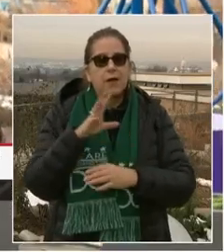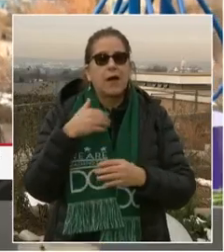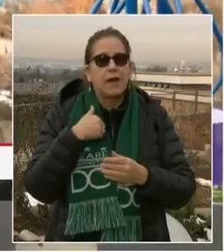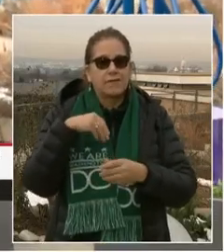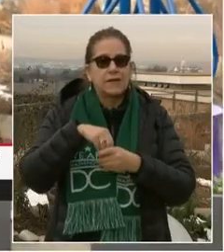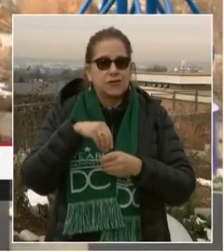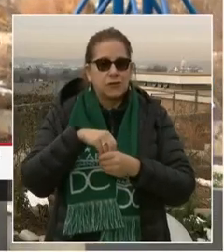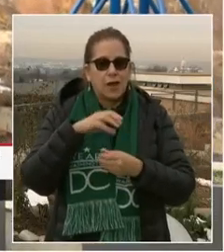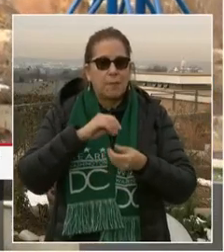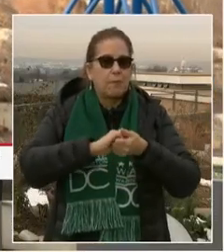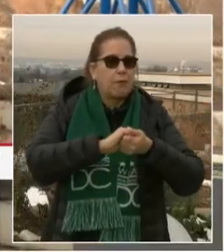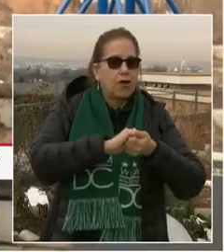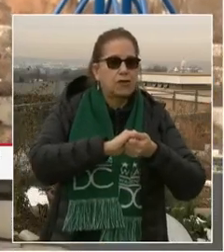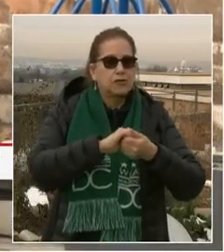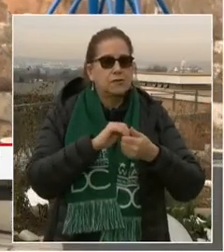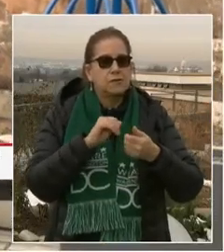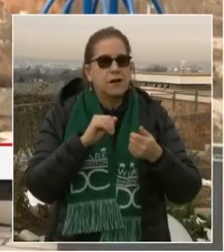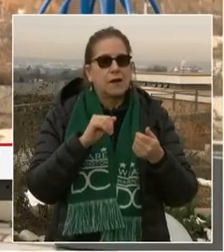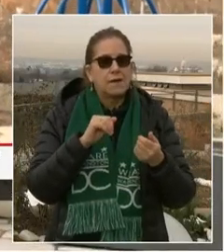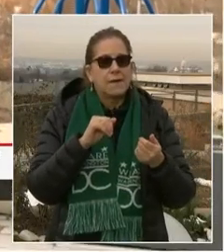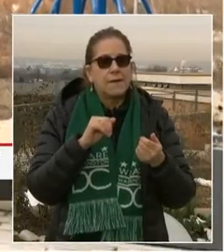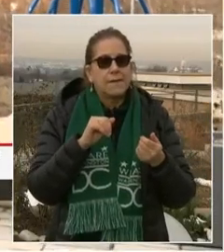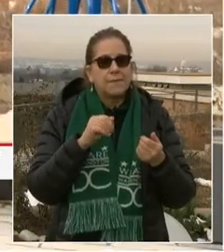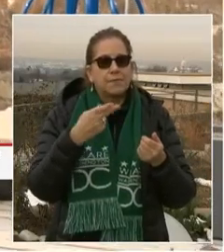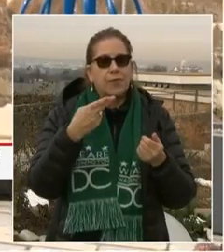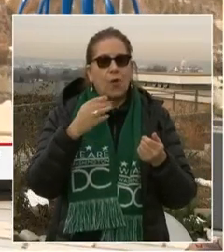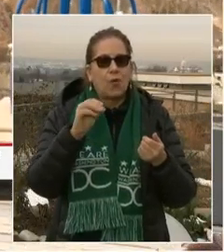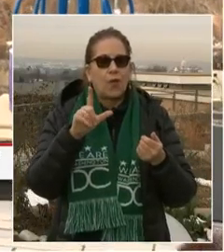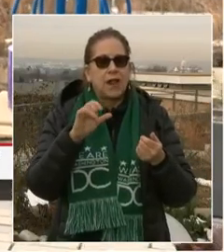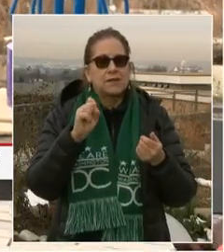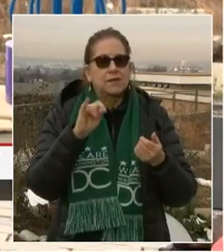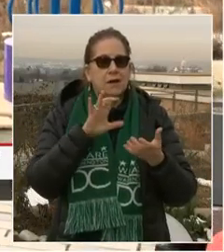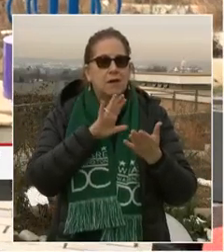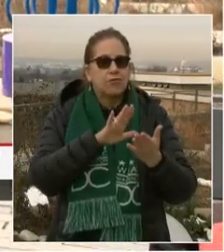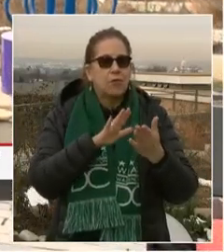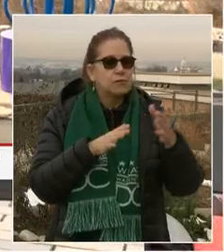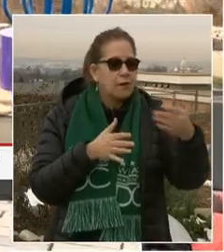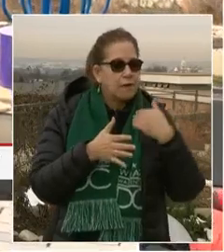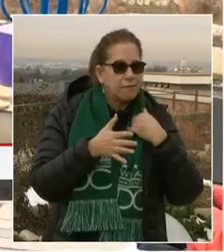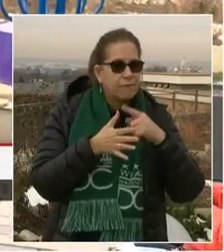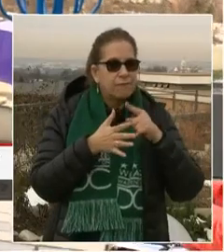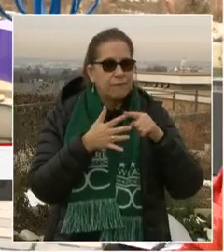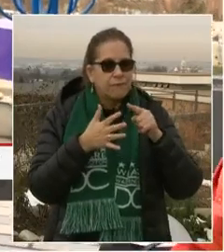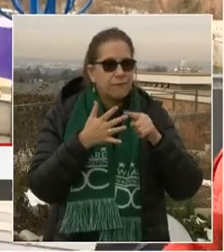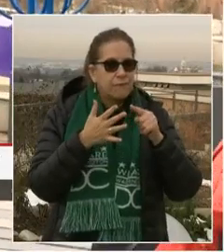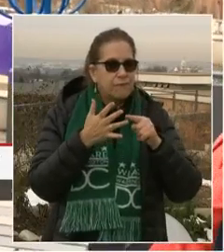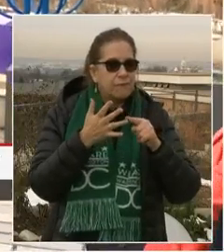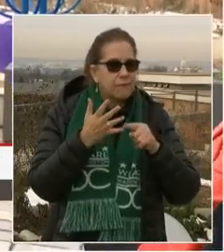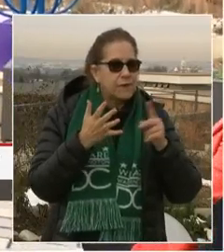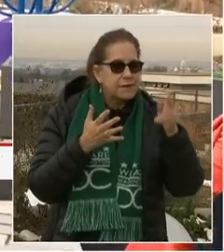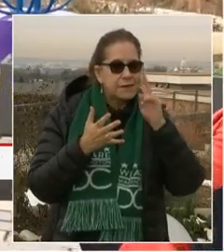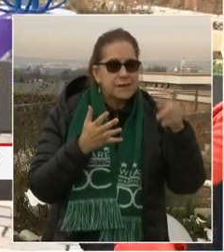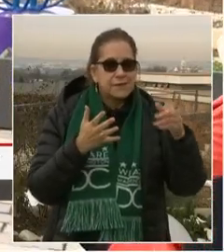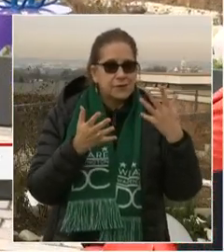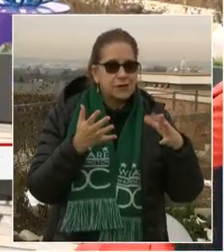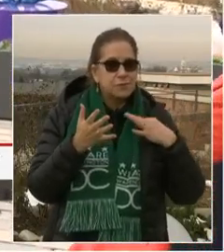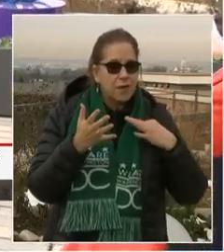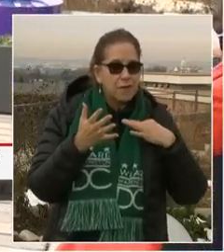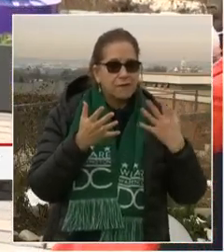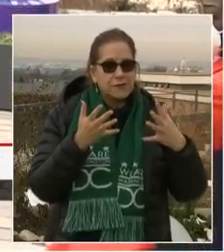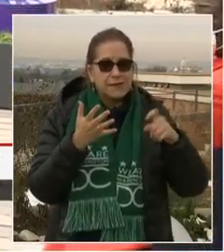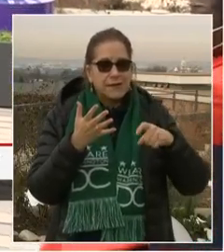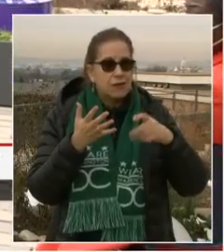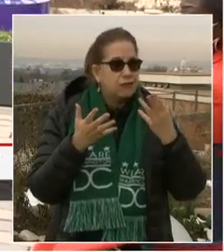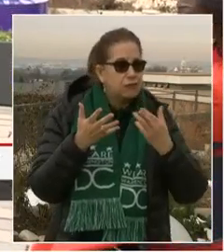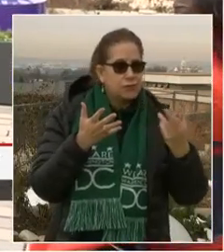holistic approach towards ensuring that services and supports that we provide, as well as those that other entities provide, are available to the